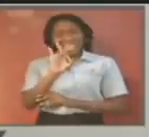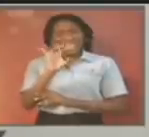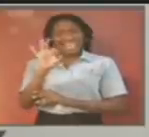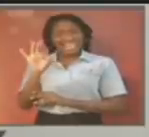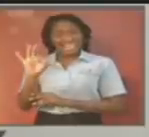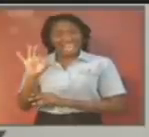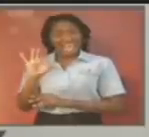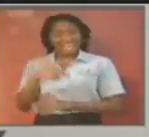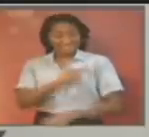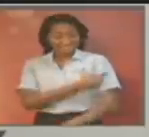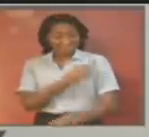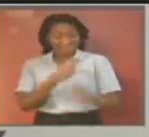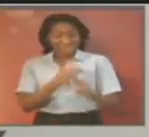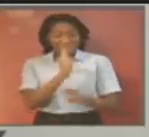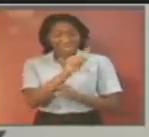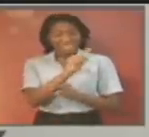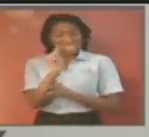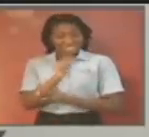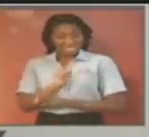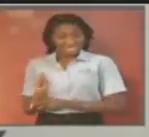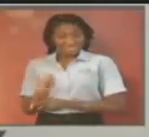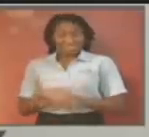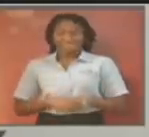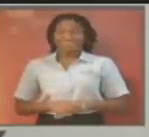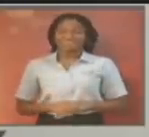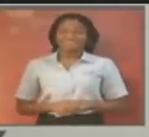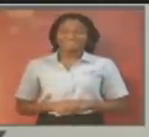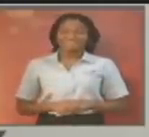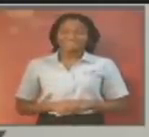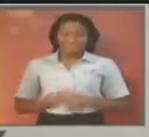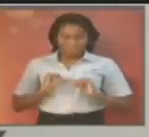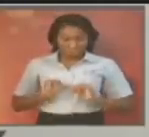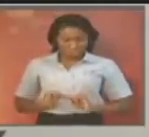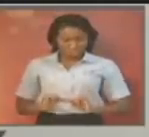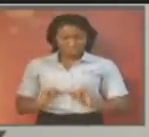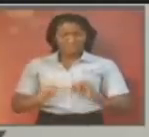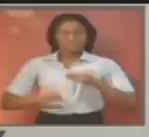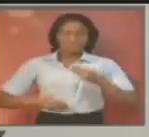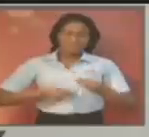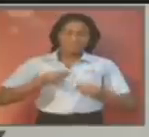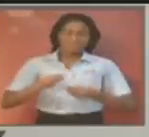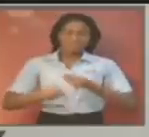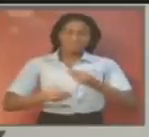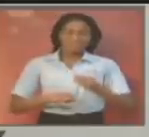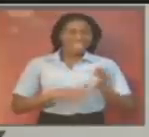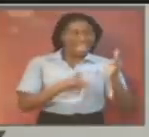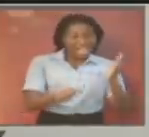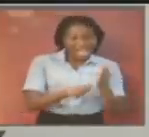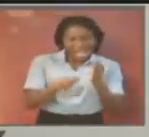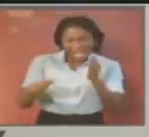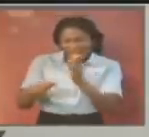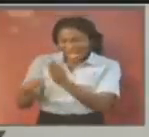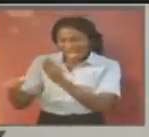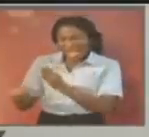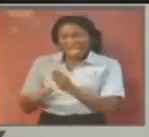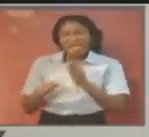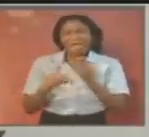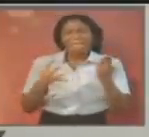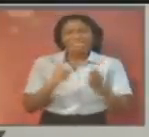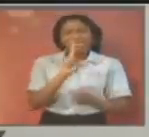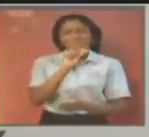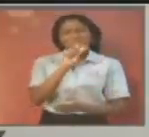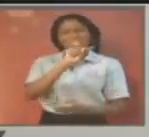5,089 AstraZeneca doses, and this continues. Total so far, we have done